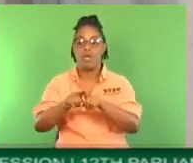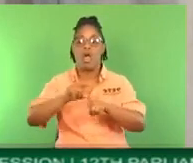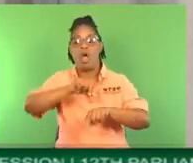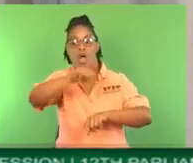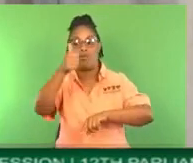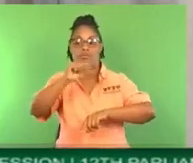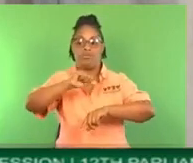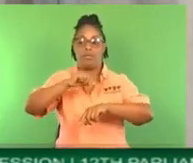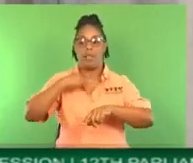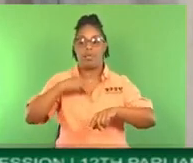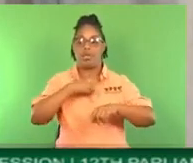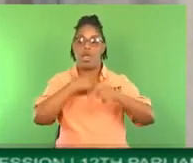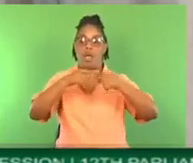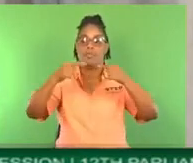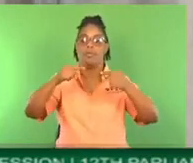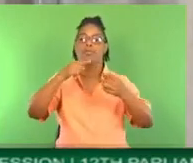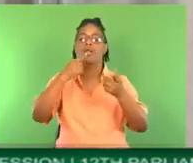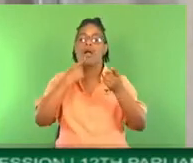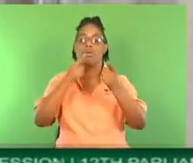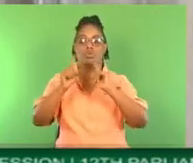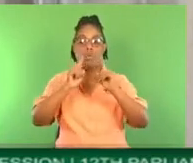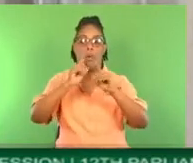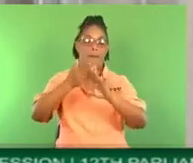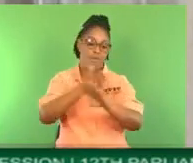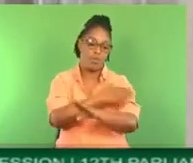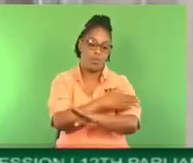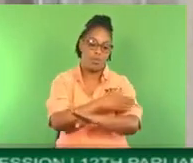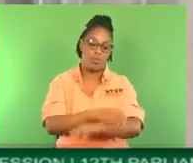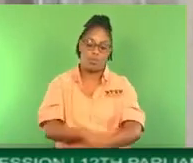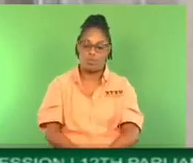outstanding contributions.